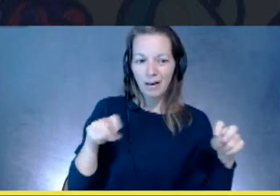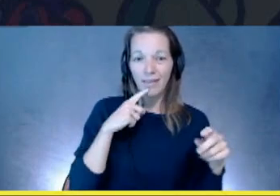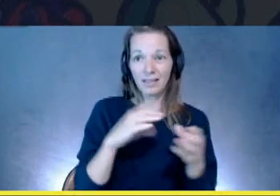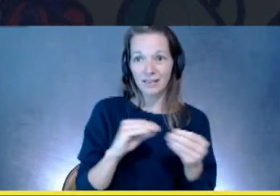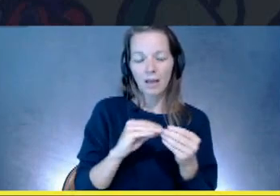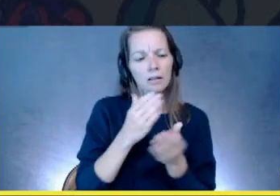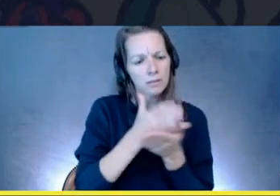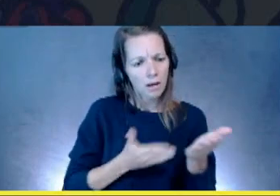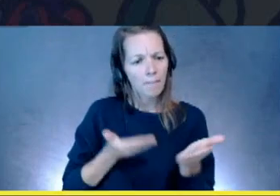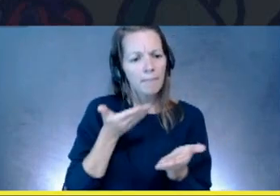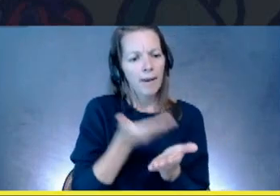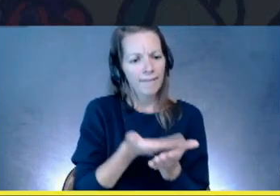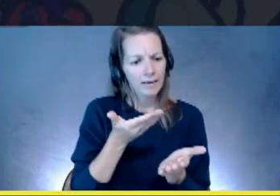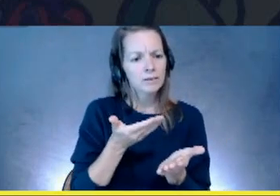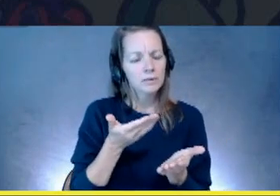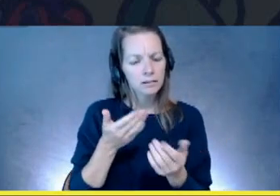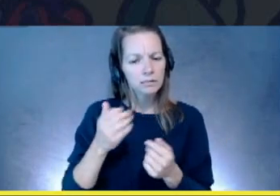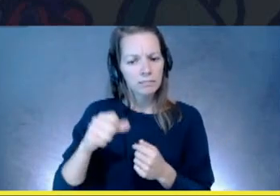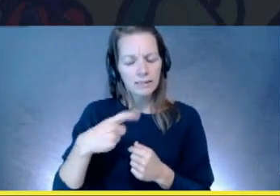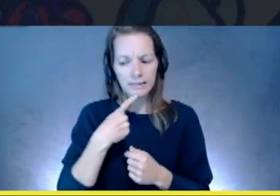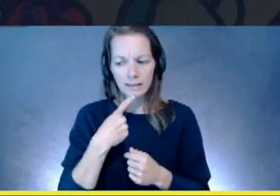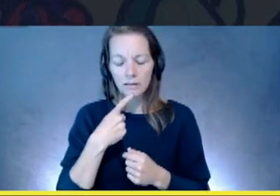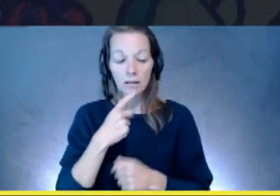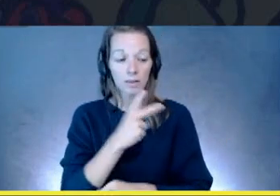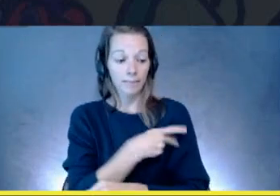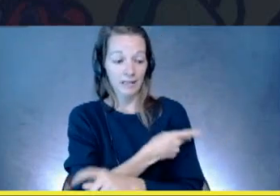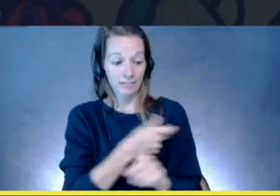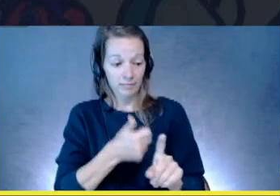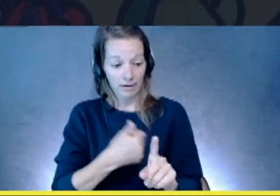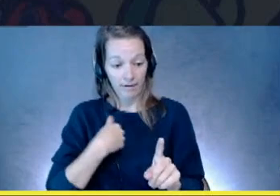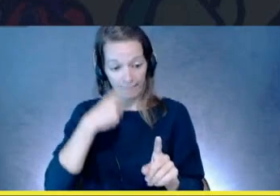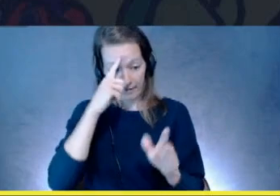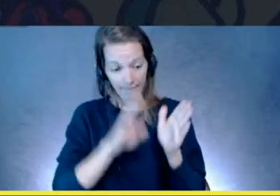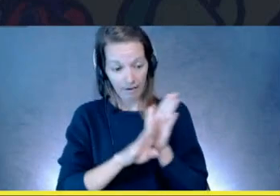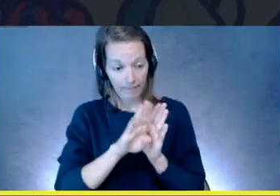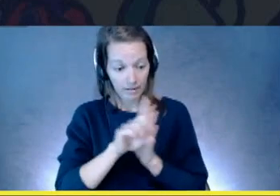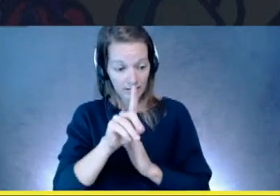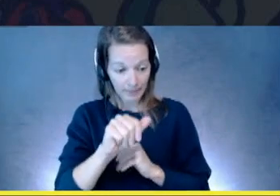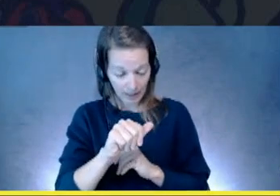out there that suggests that patients with developmental disabilities